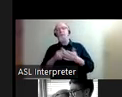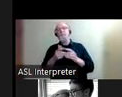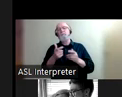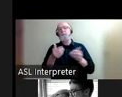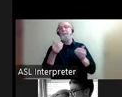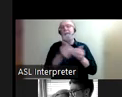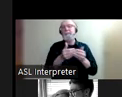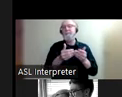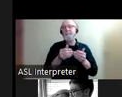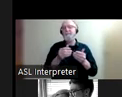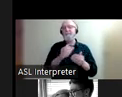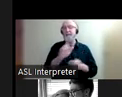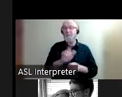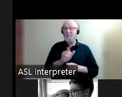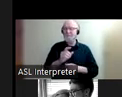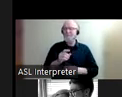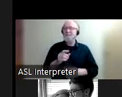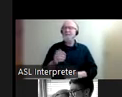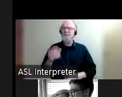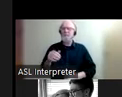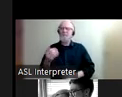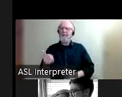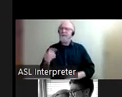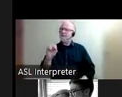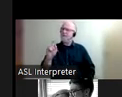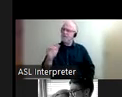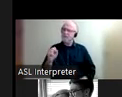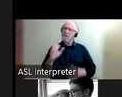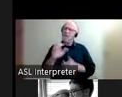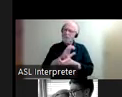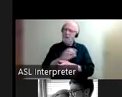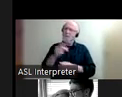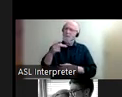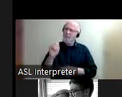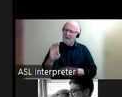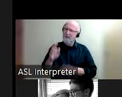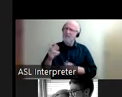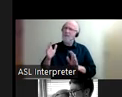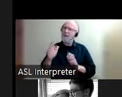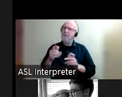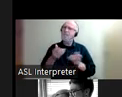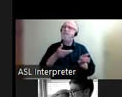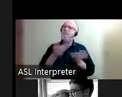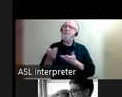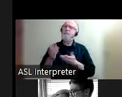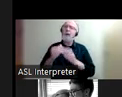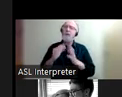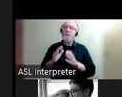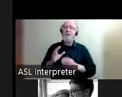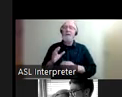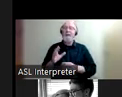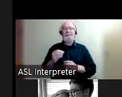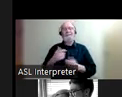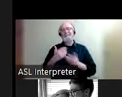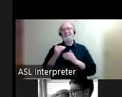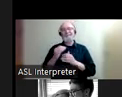that's what it's just St. John's, Corner Brook, and Port au Basque, but we're hoping that, because of staffing and